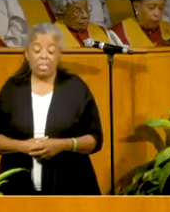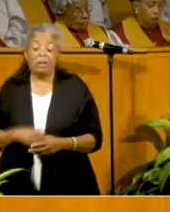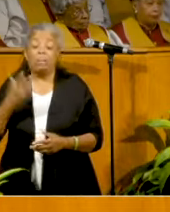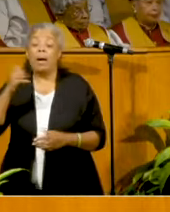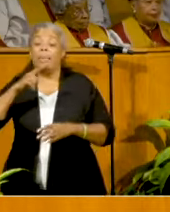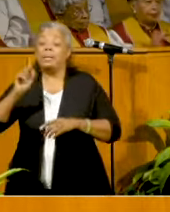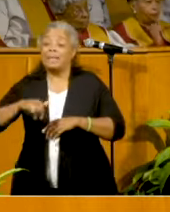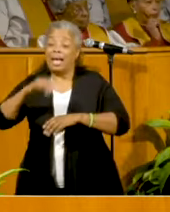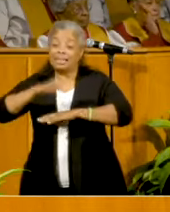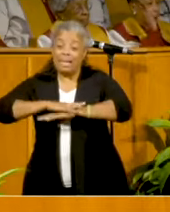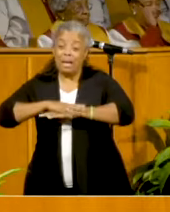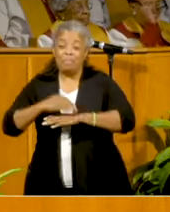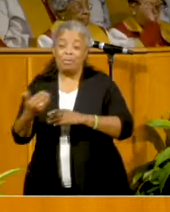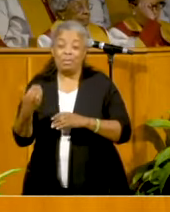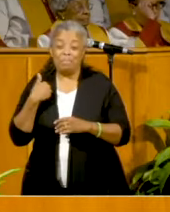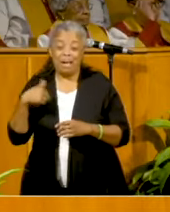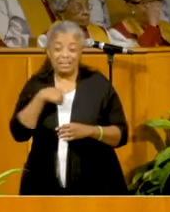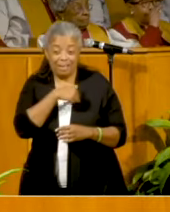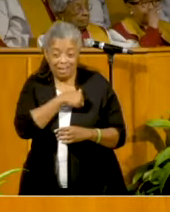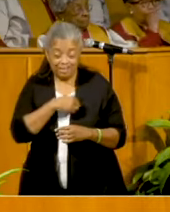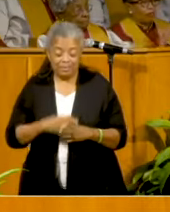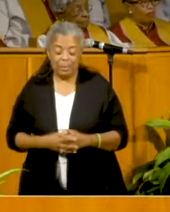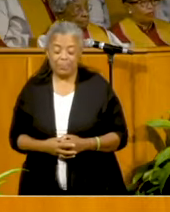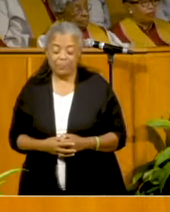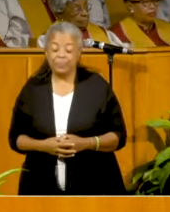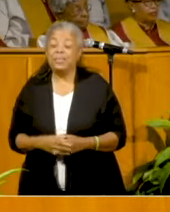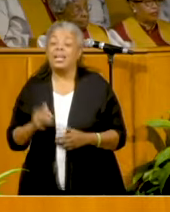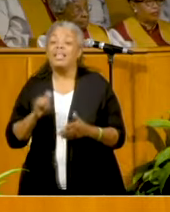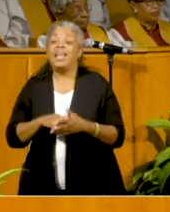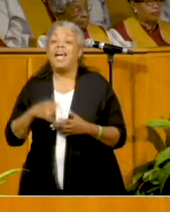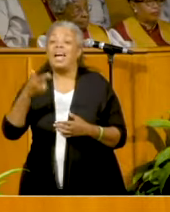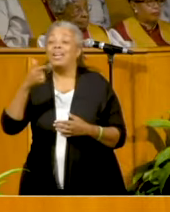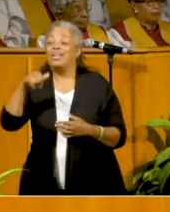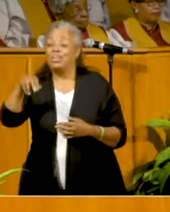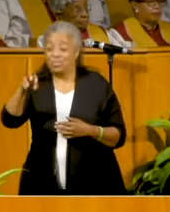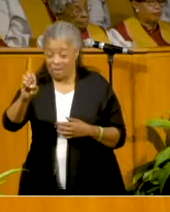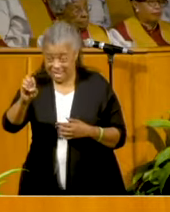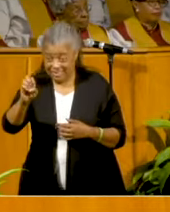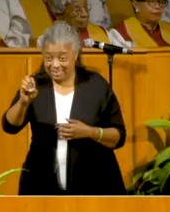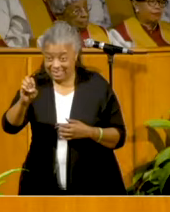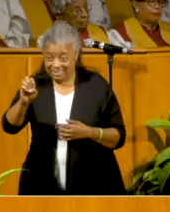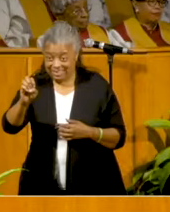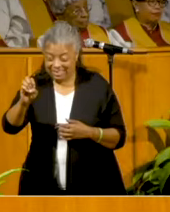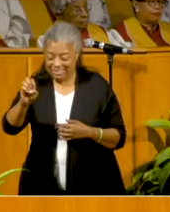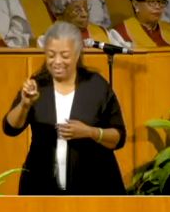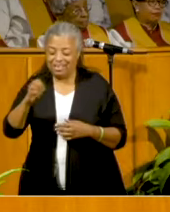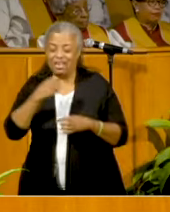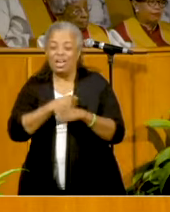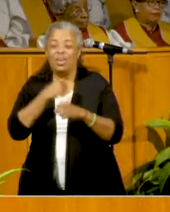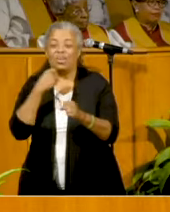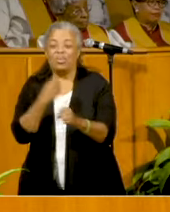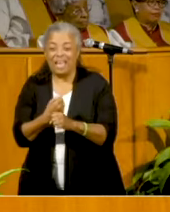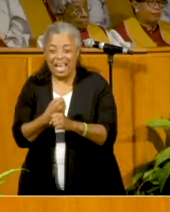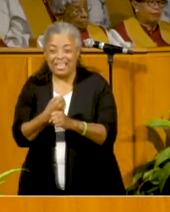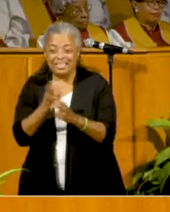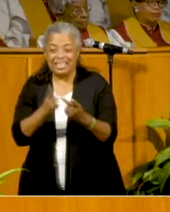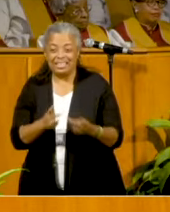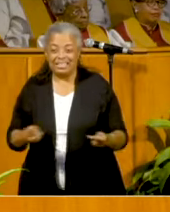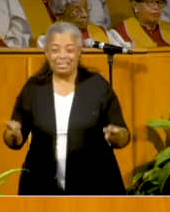Because the table reminds us that grace creates